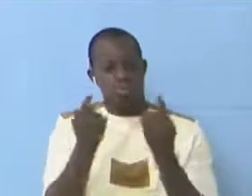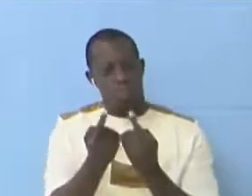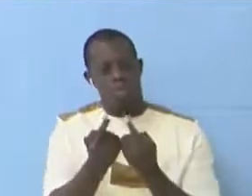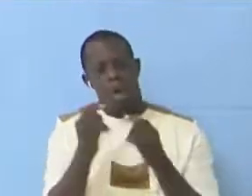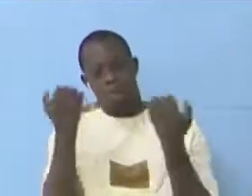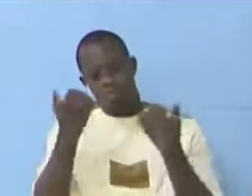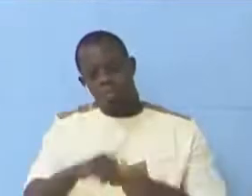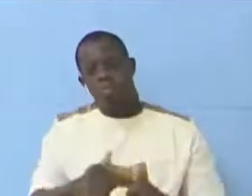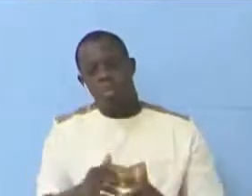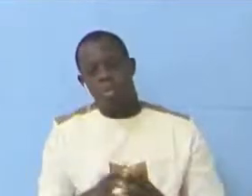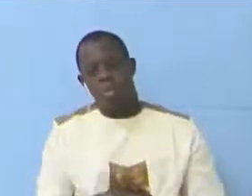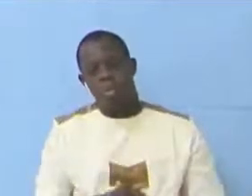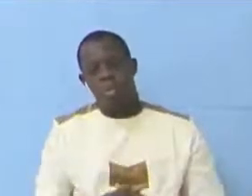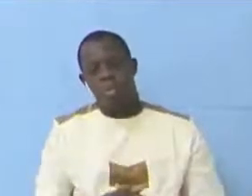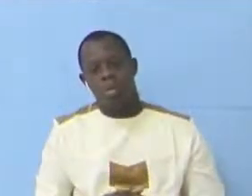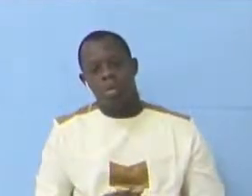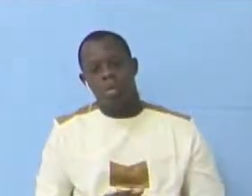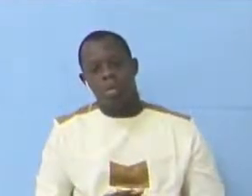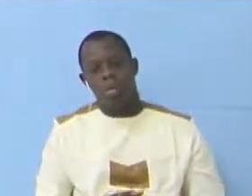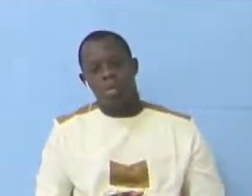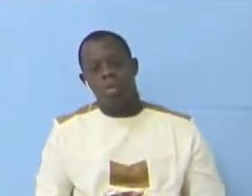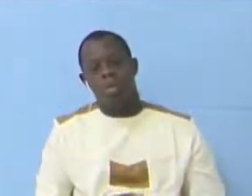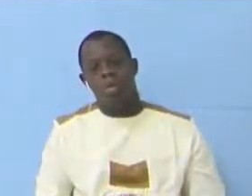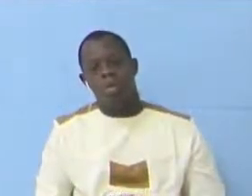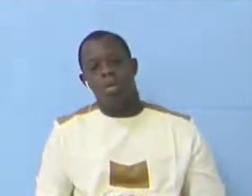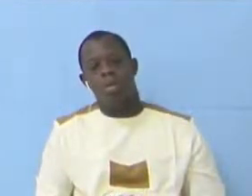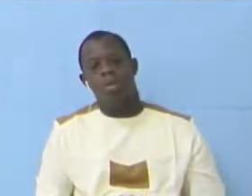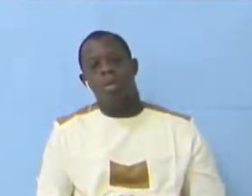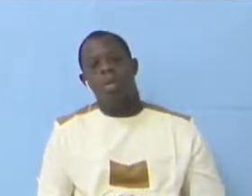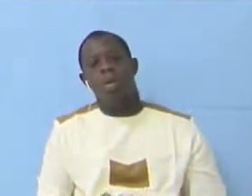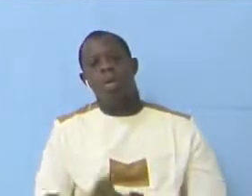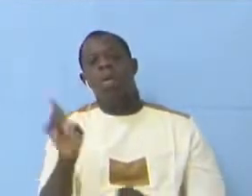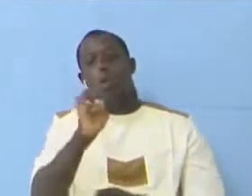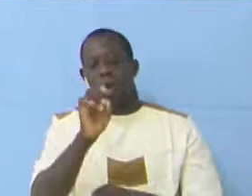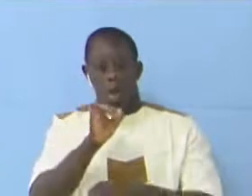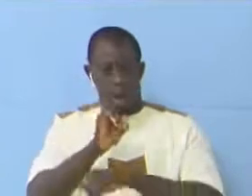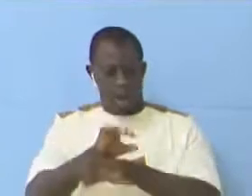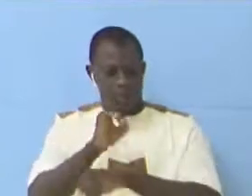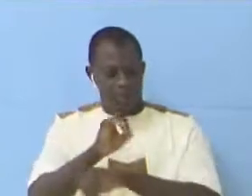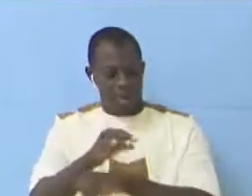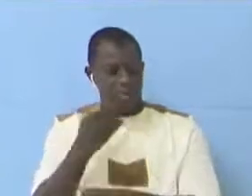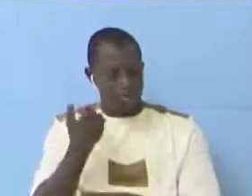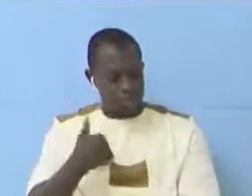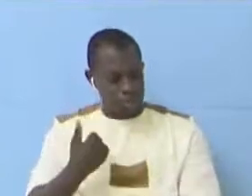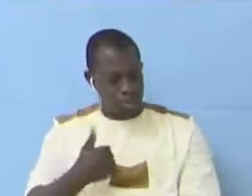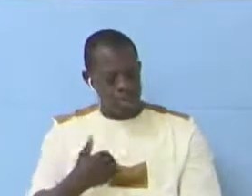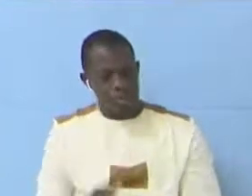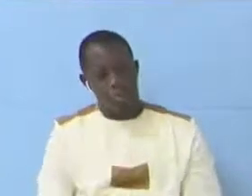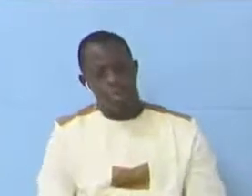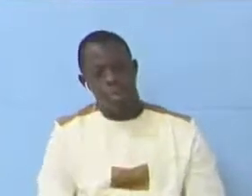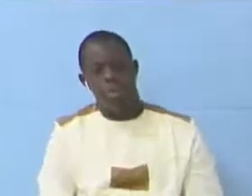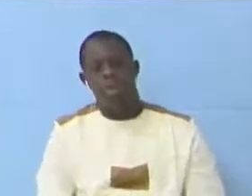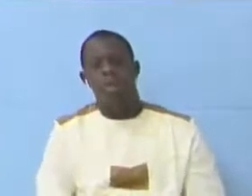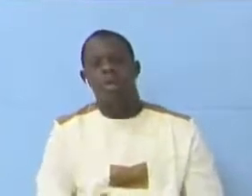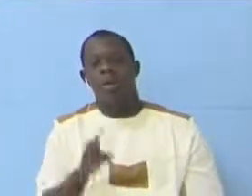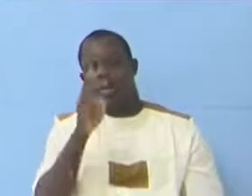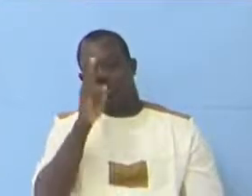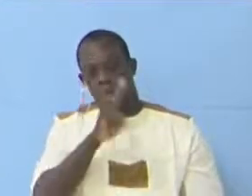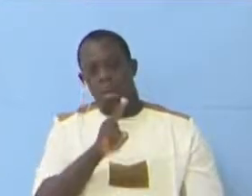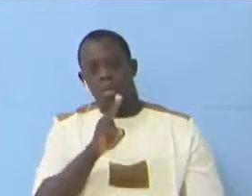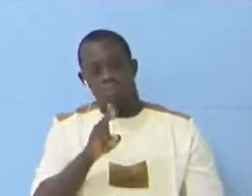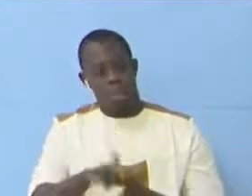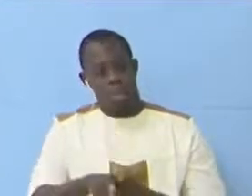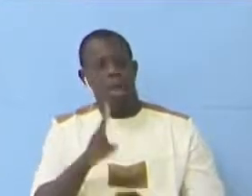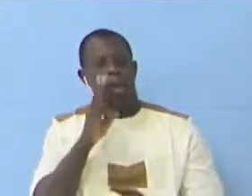to what we li ñu dénku rek nit ñi mooy. What we are advising the people is. nañ mandu si suñ